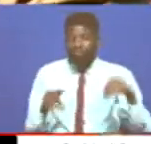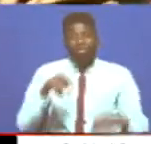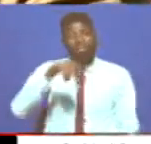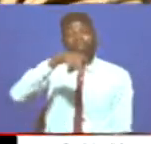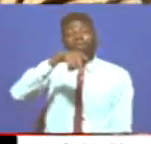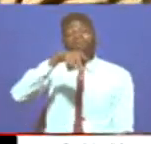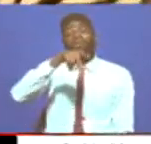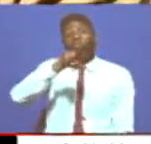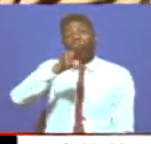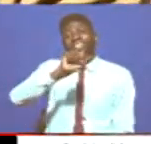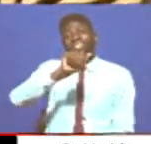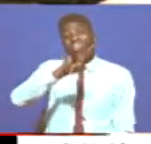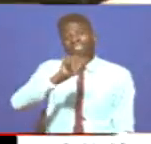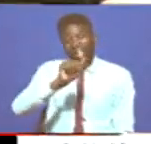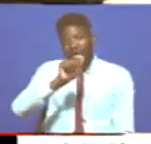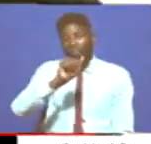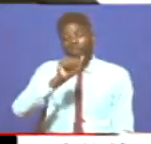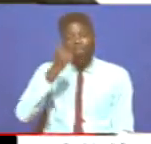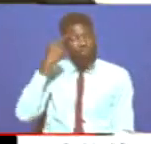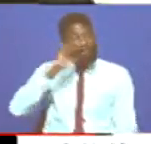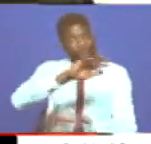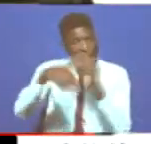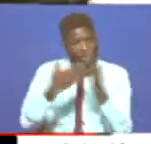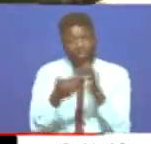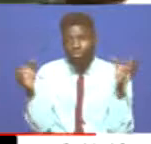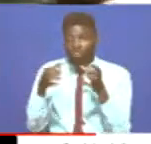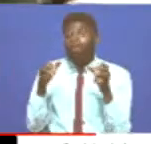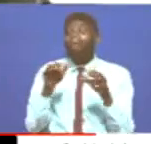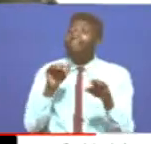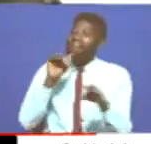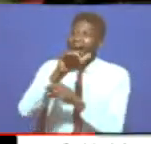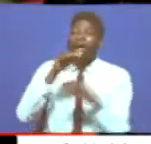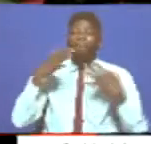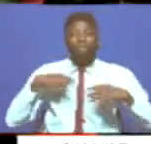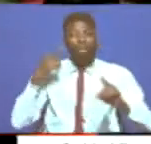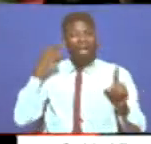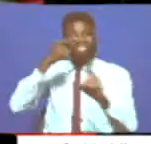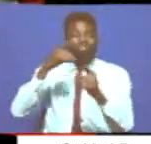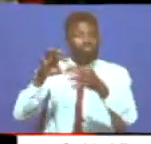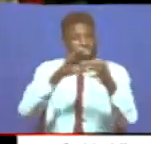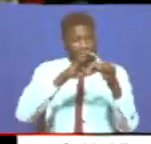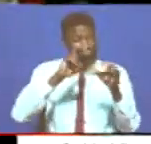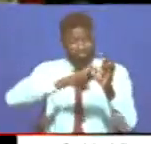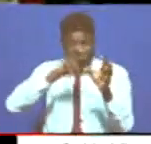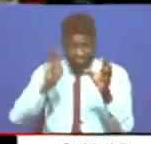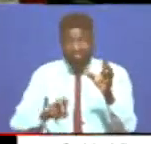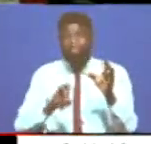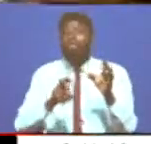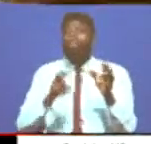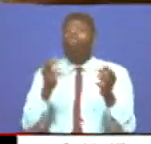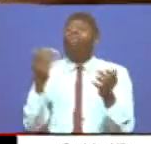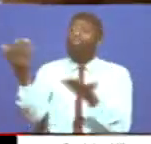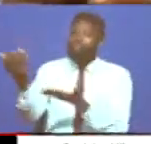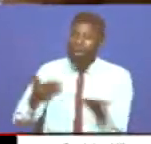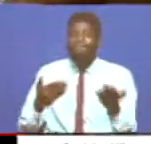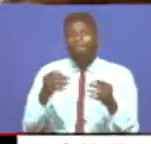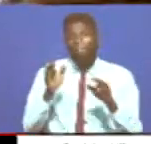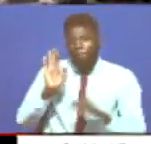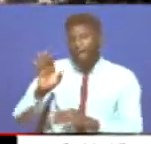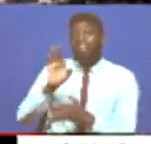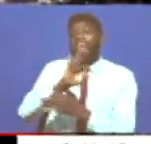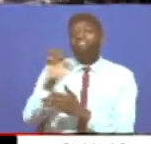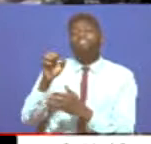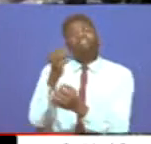has welcomed defectors from Azimio Party, saying it has waived nomination fees for aspirants seeking the party's ticket. Kwanzia next